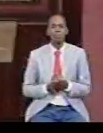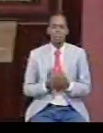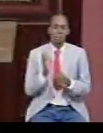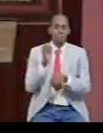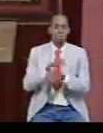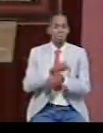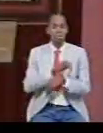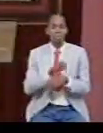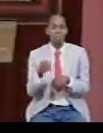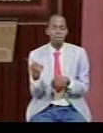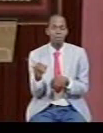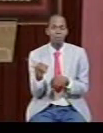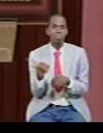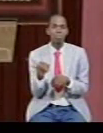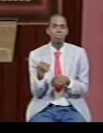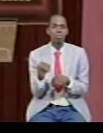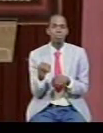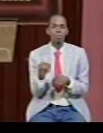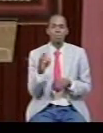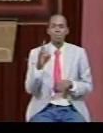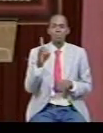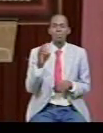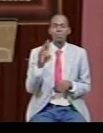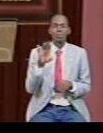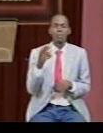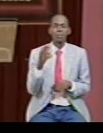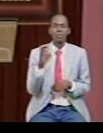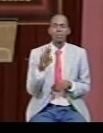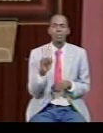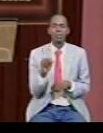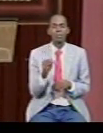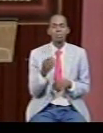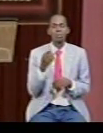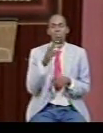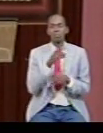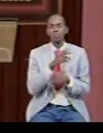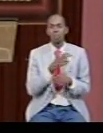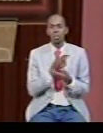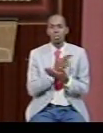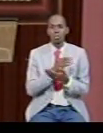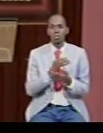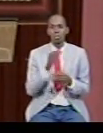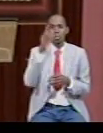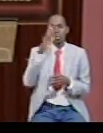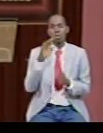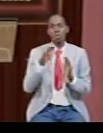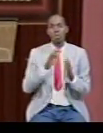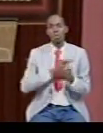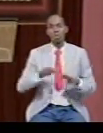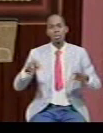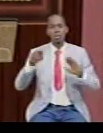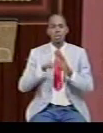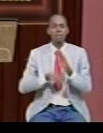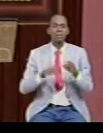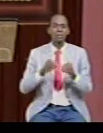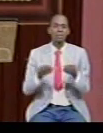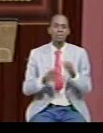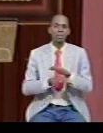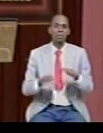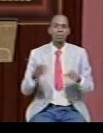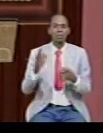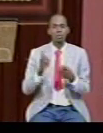Conquering entrenched godlessness in the land to win the crown.